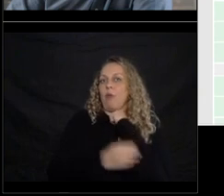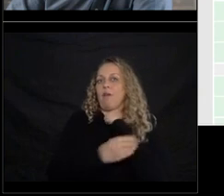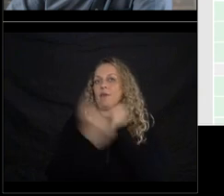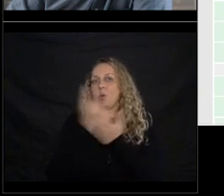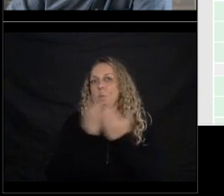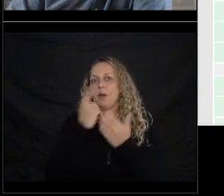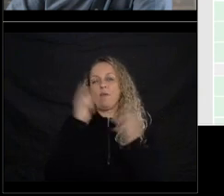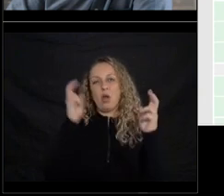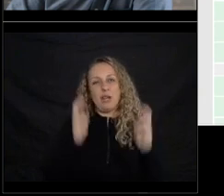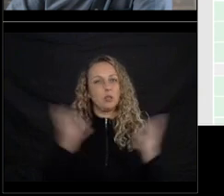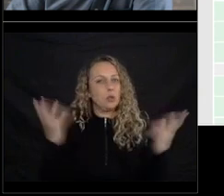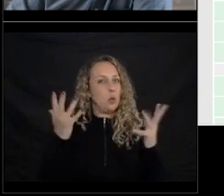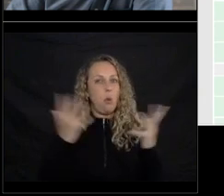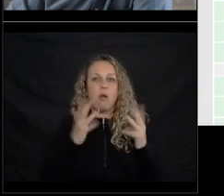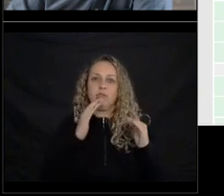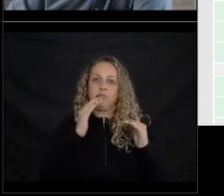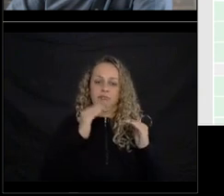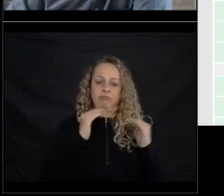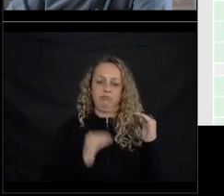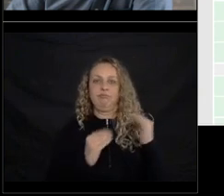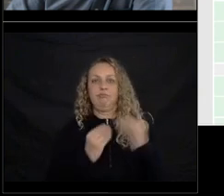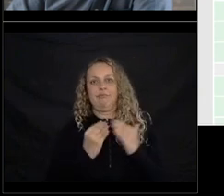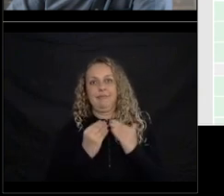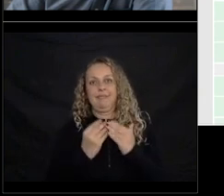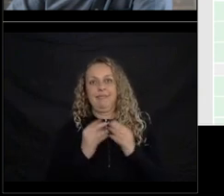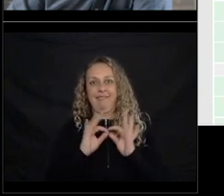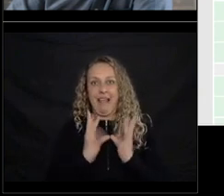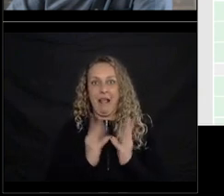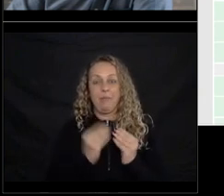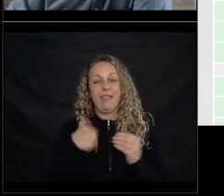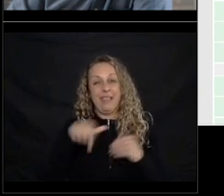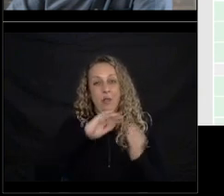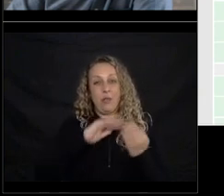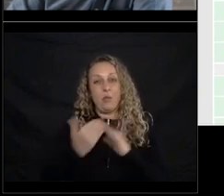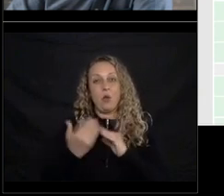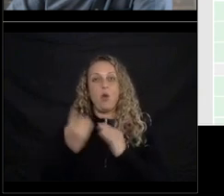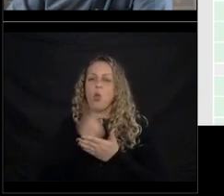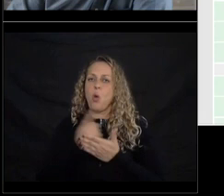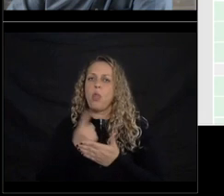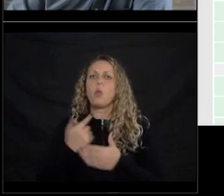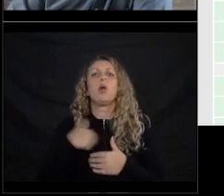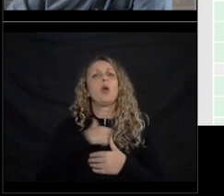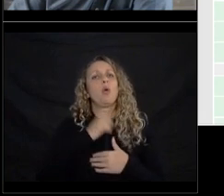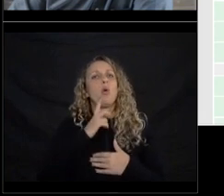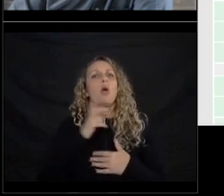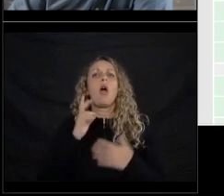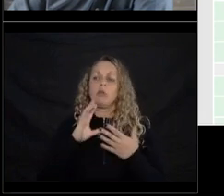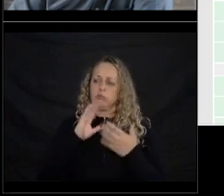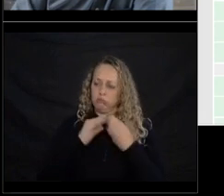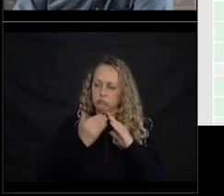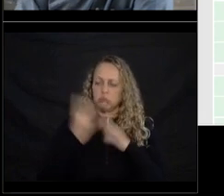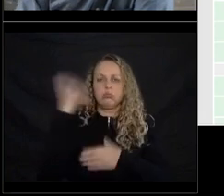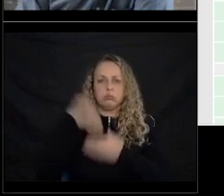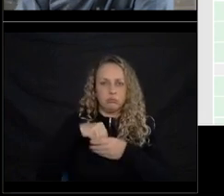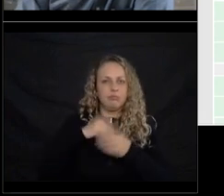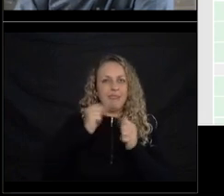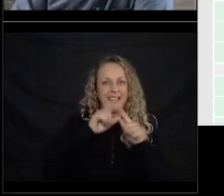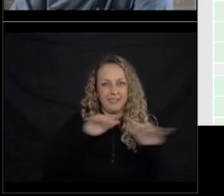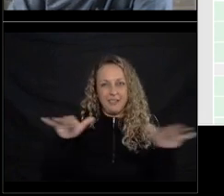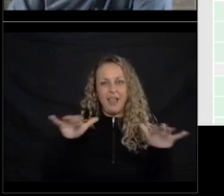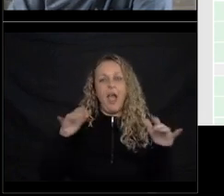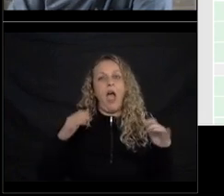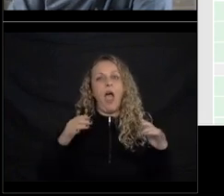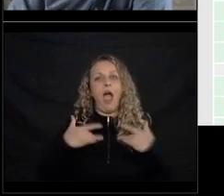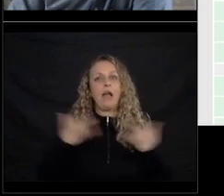related to low-income families in our community. And whereas throughout the week, community members will have an opportunity to participate in a variety of activities and commit